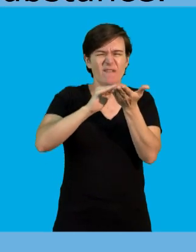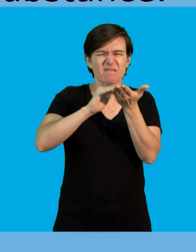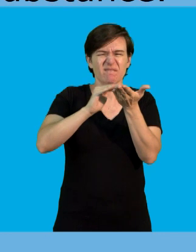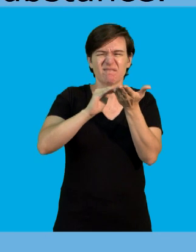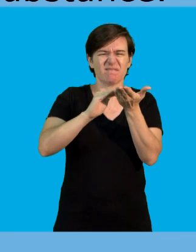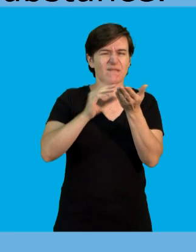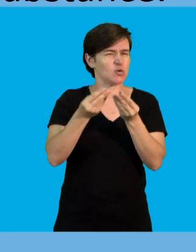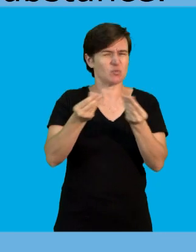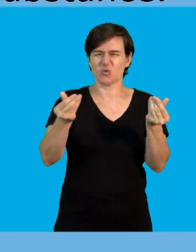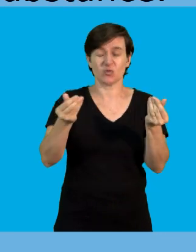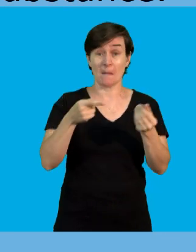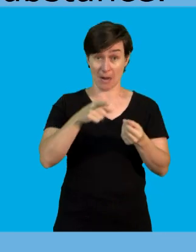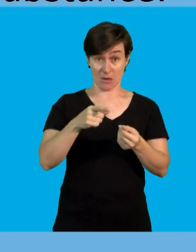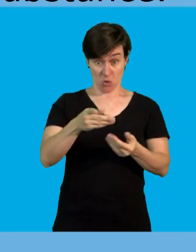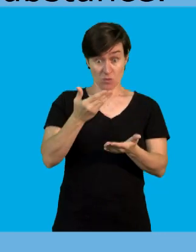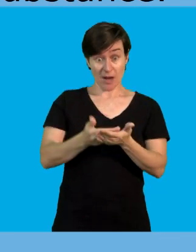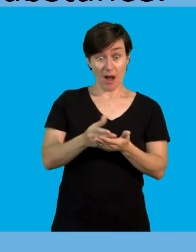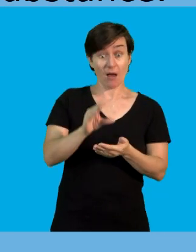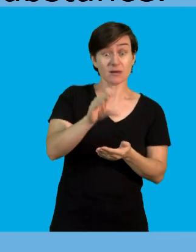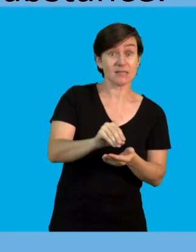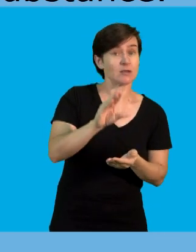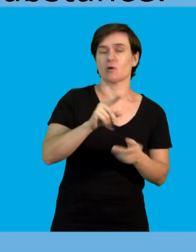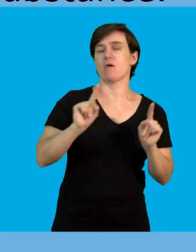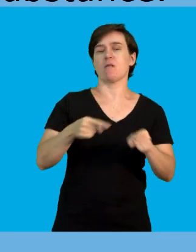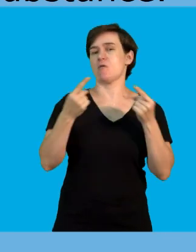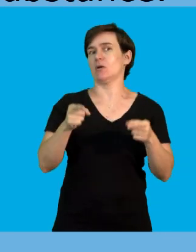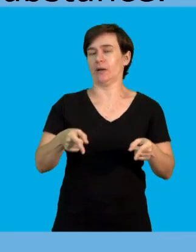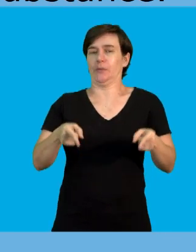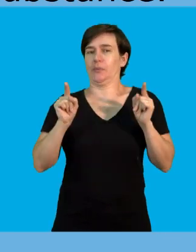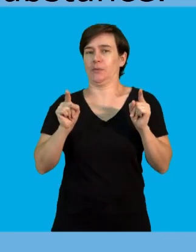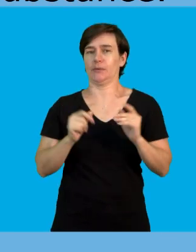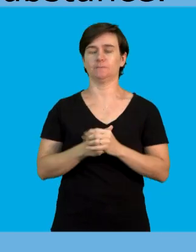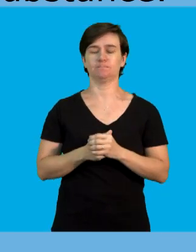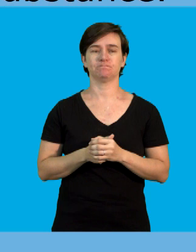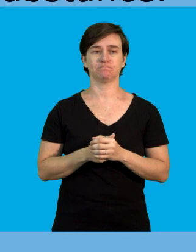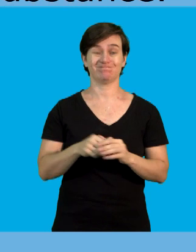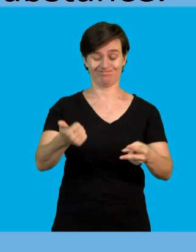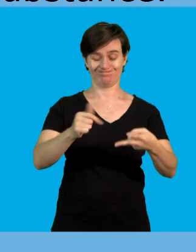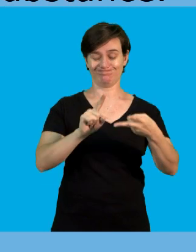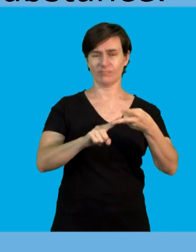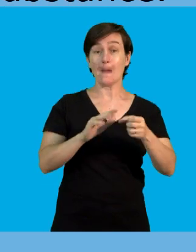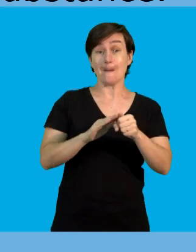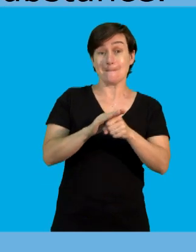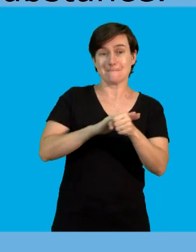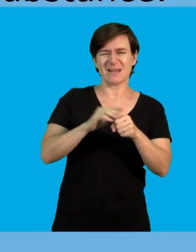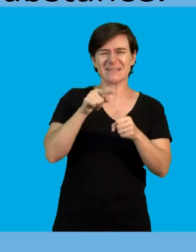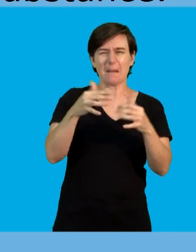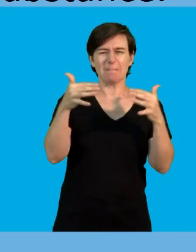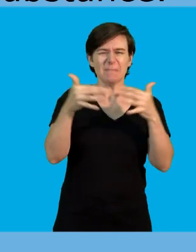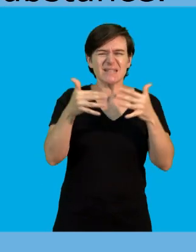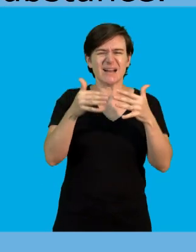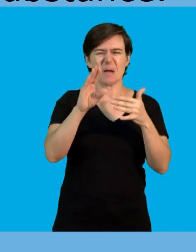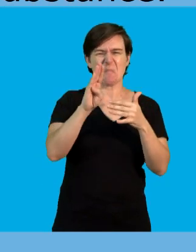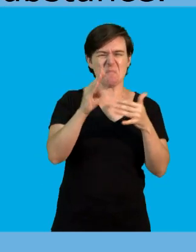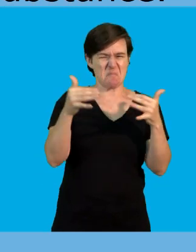one's finger. But we're not advised to feel an acid because they are very corrosive. Now, a base, also a substance